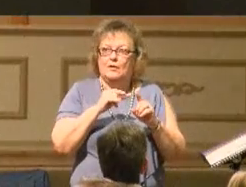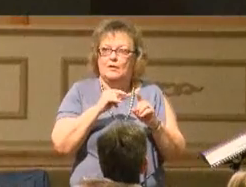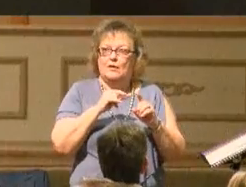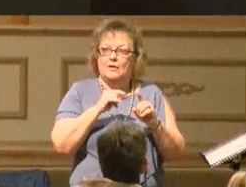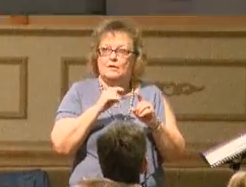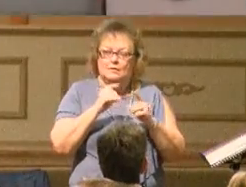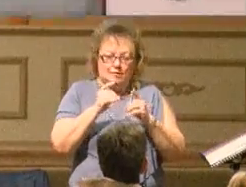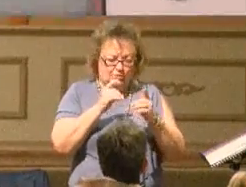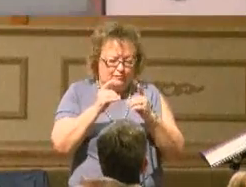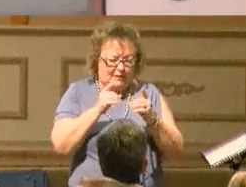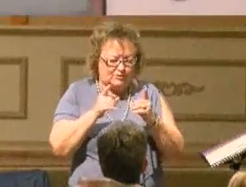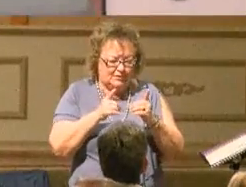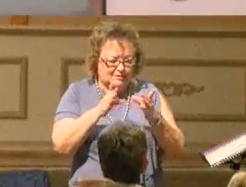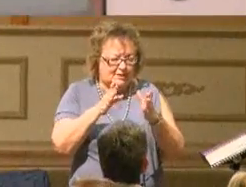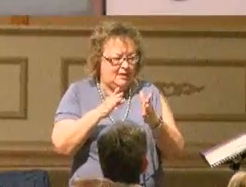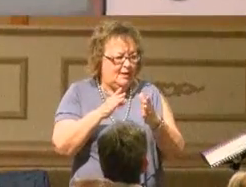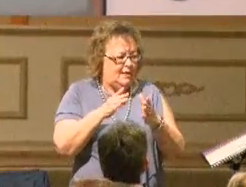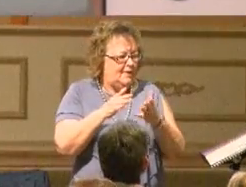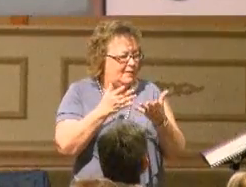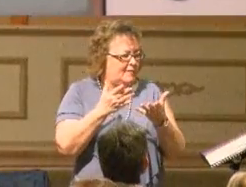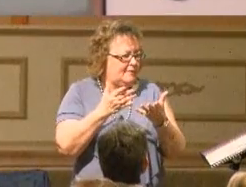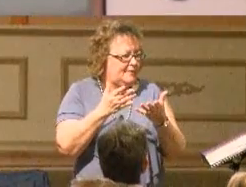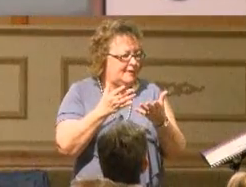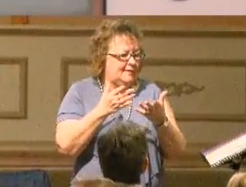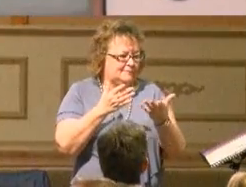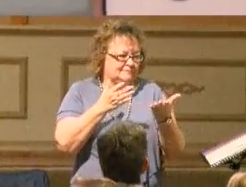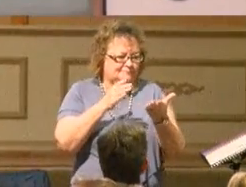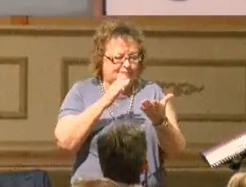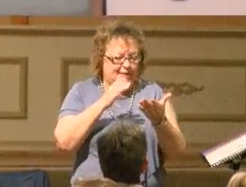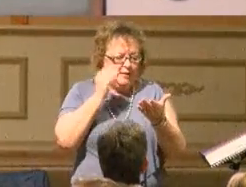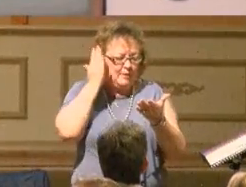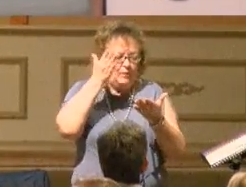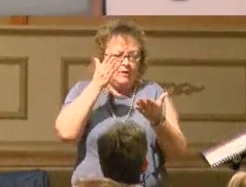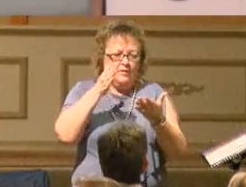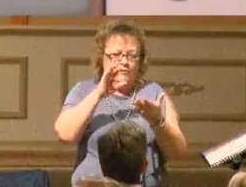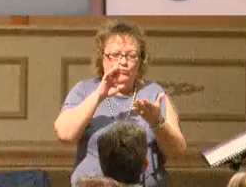little direction, they'll recalculate, right?